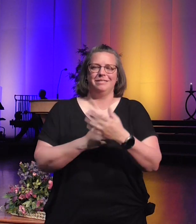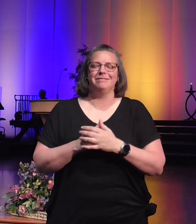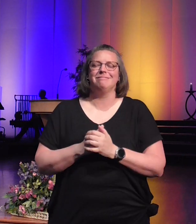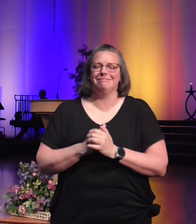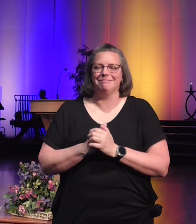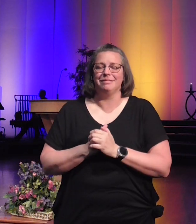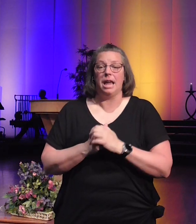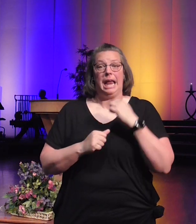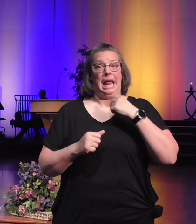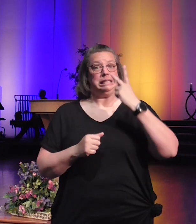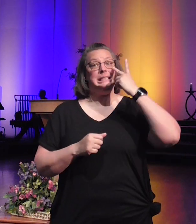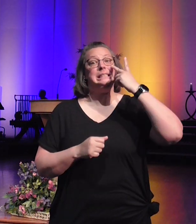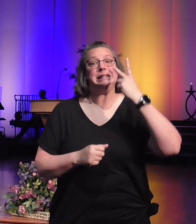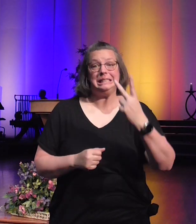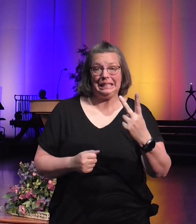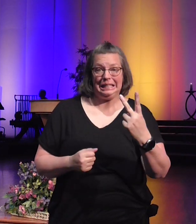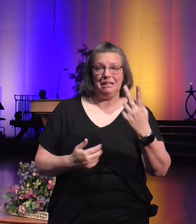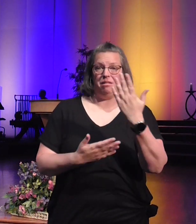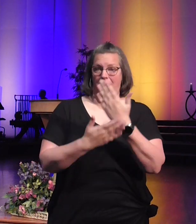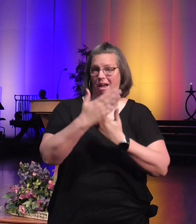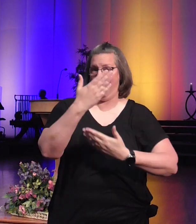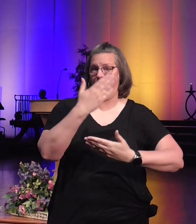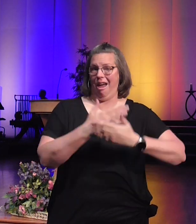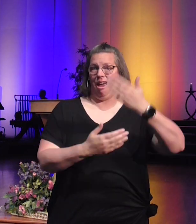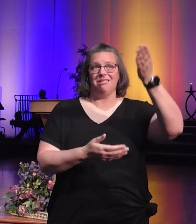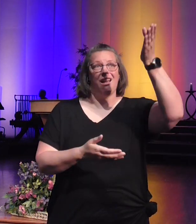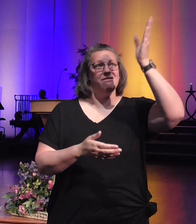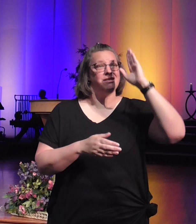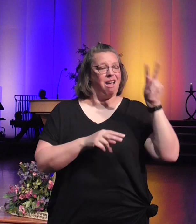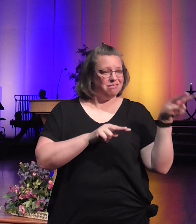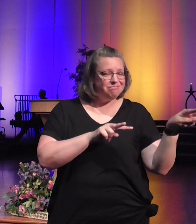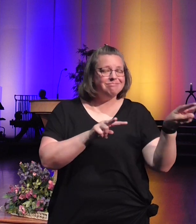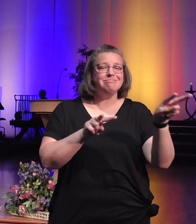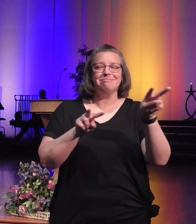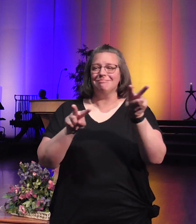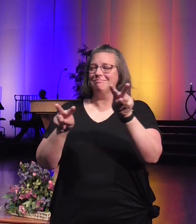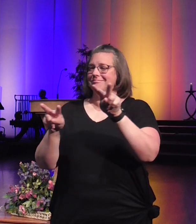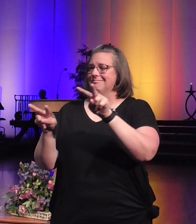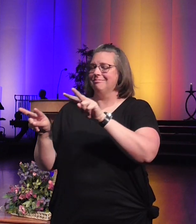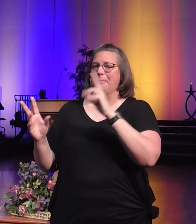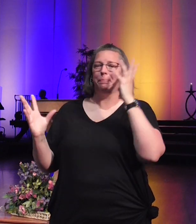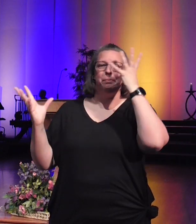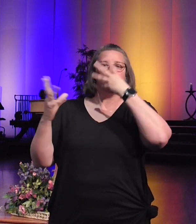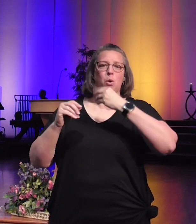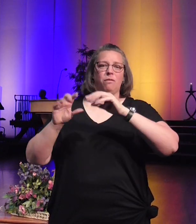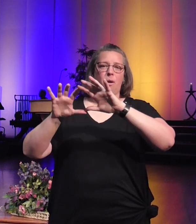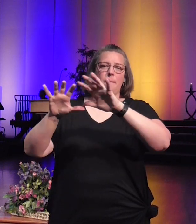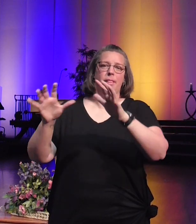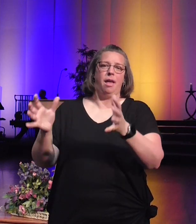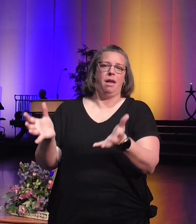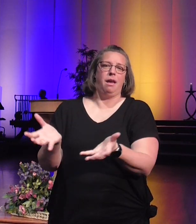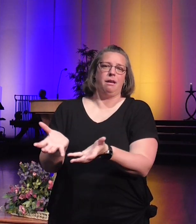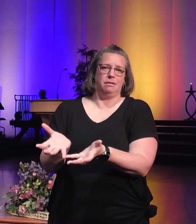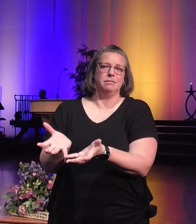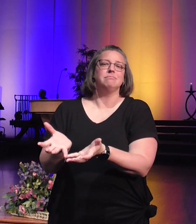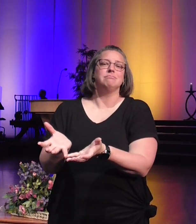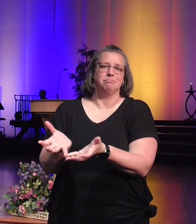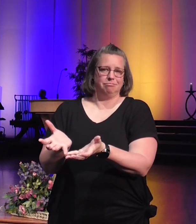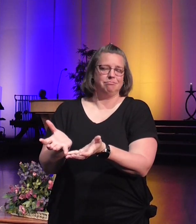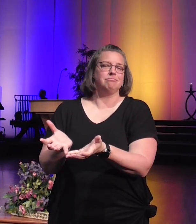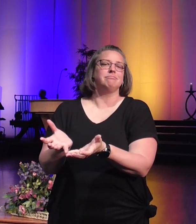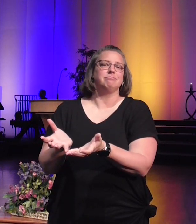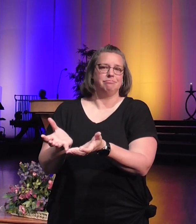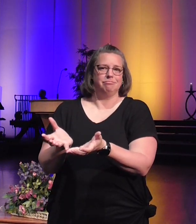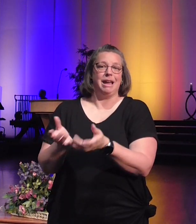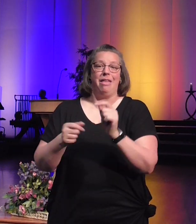And I can see the hand of God everywhere I look in this beautiful planet, in this